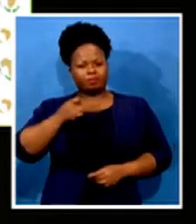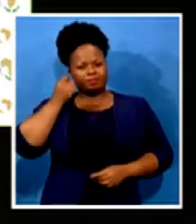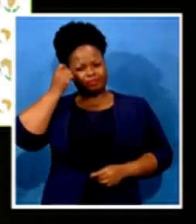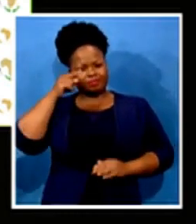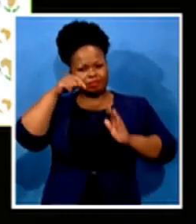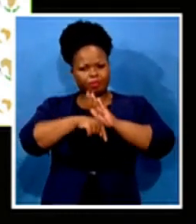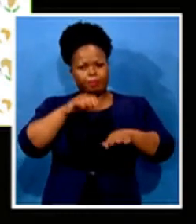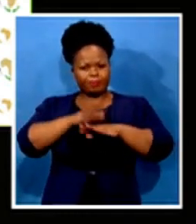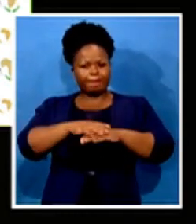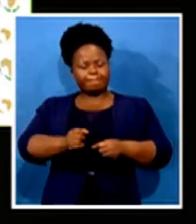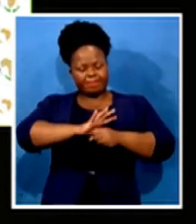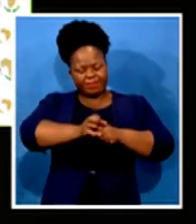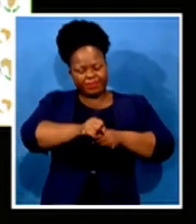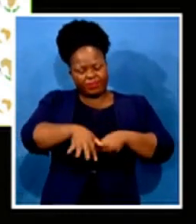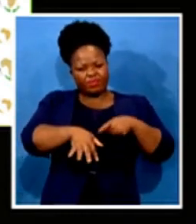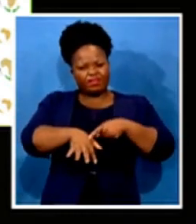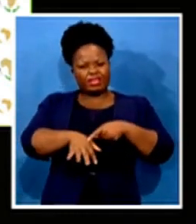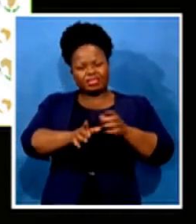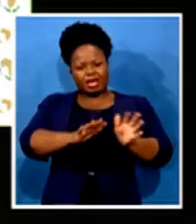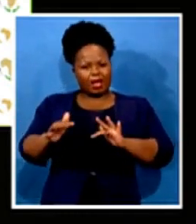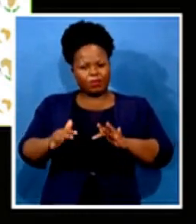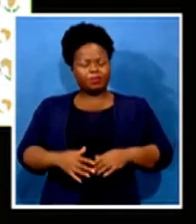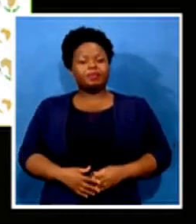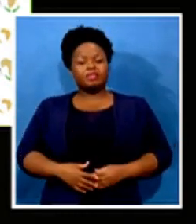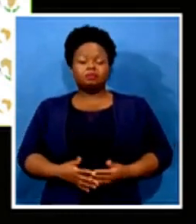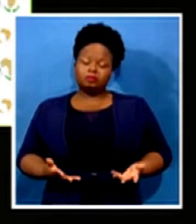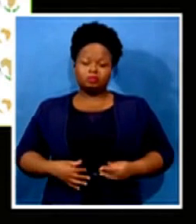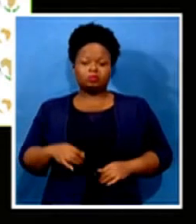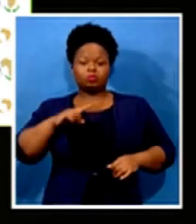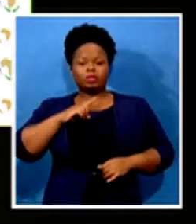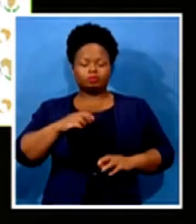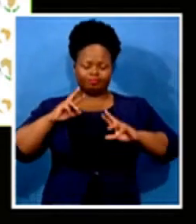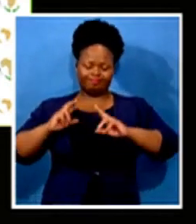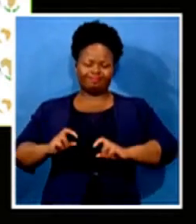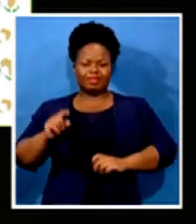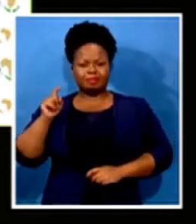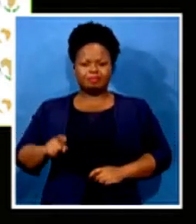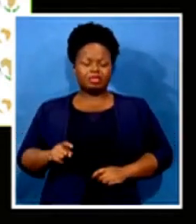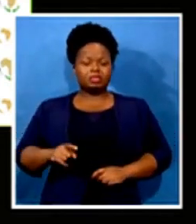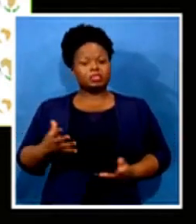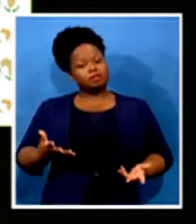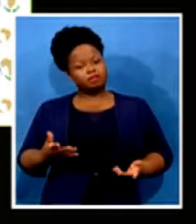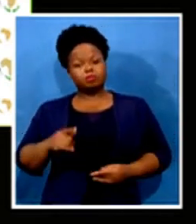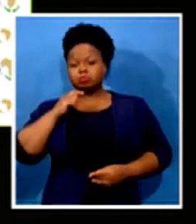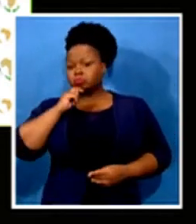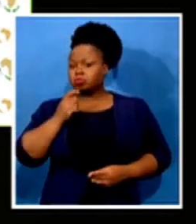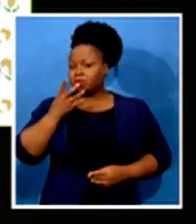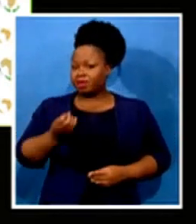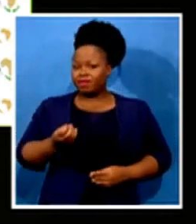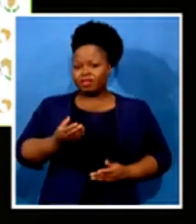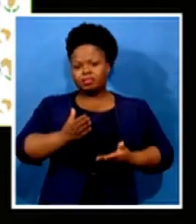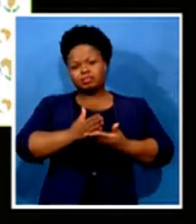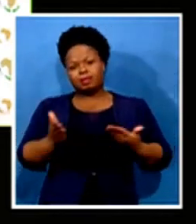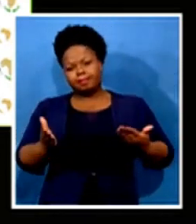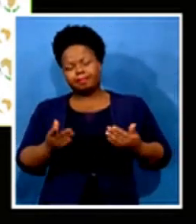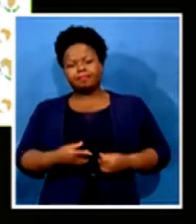the virus and actually begin to investigate whether there are certain pathological or clinical